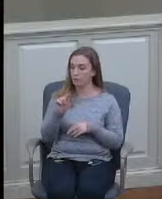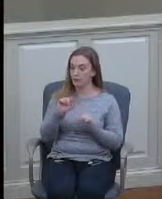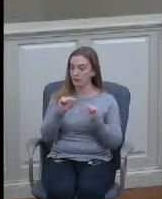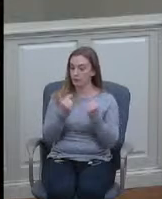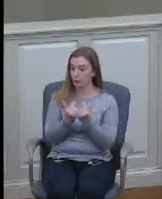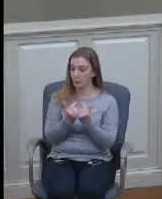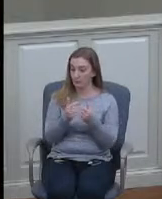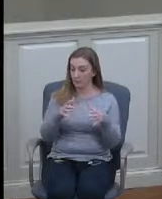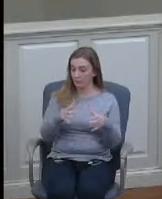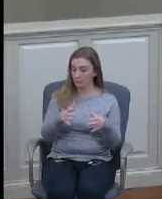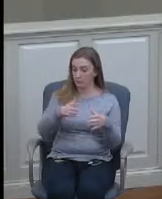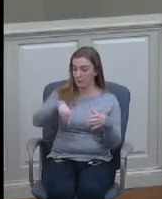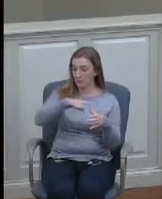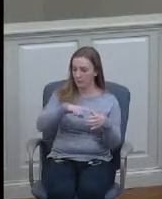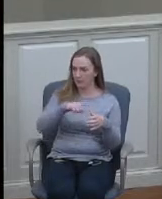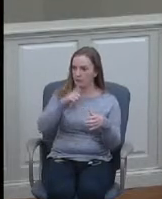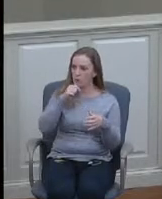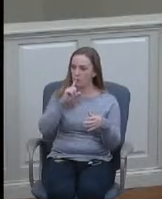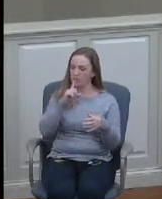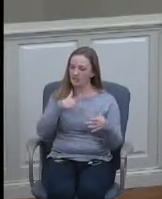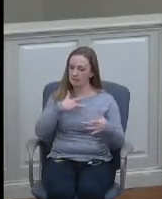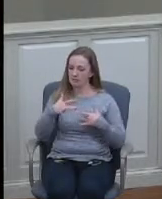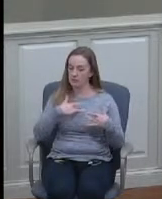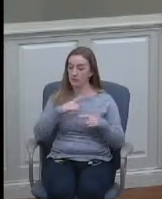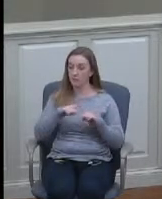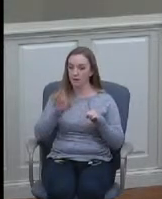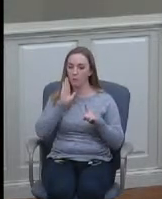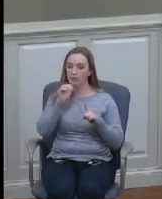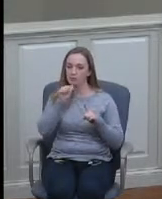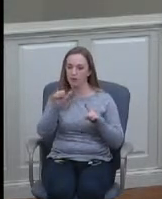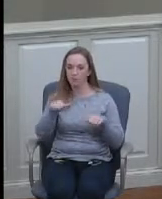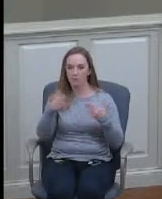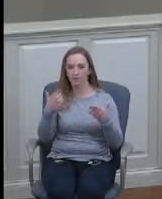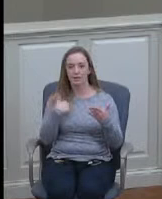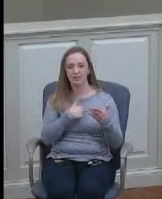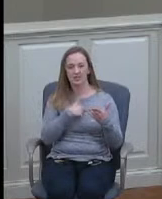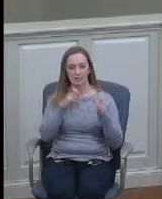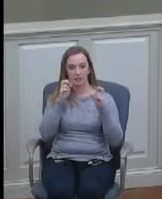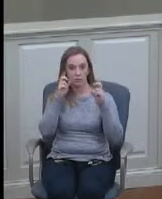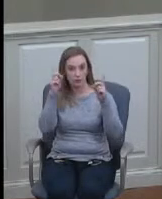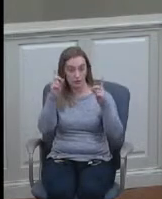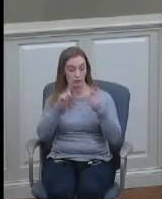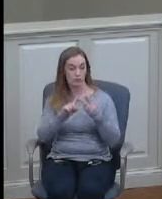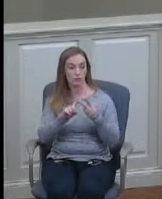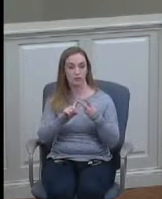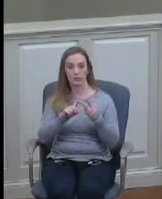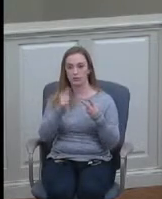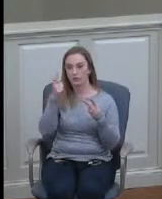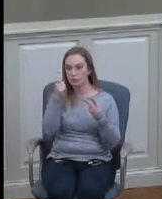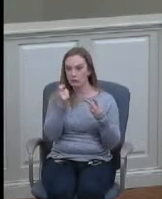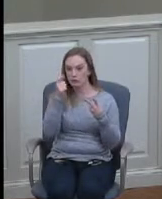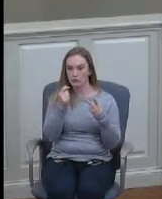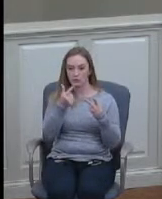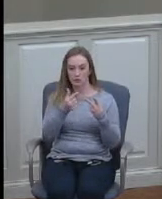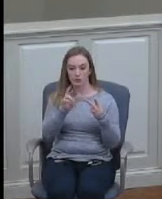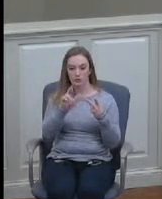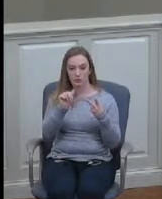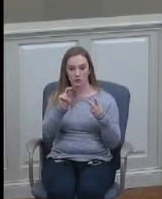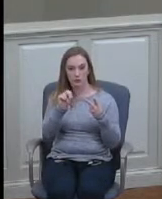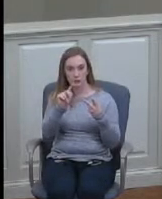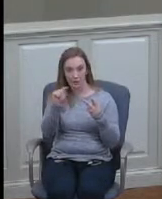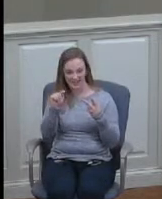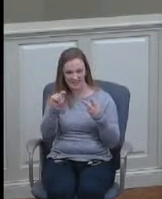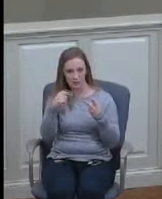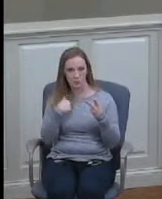what it would not give us is it would not give us the education. It would not give us opportunities to grants. Those are some of the things we would miss out on. It would not give